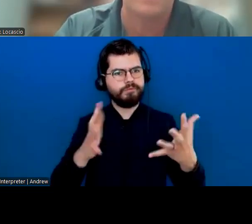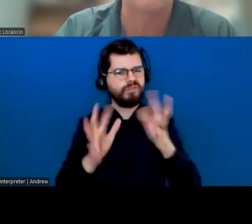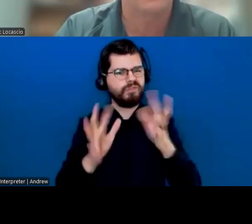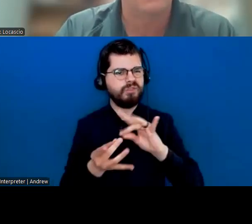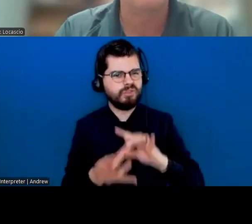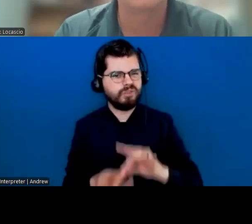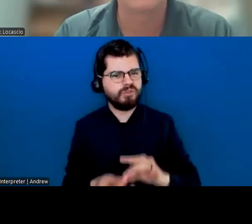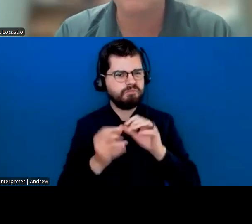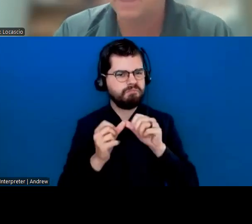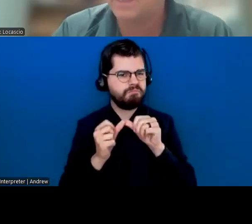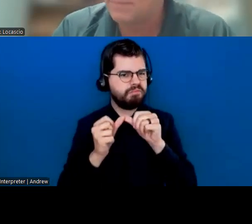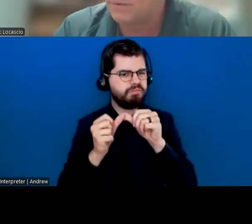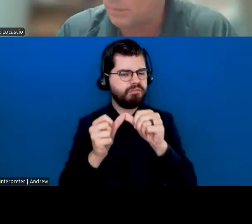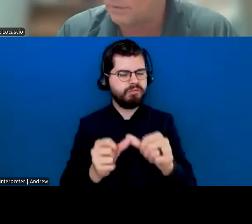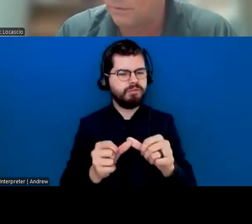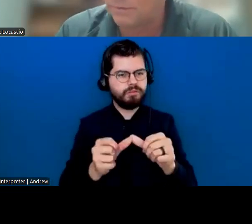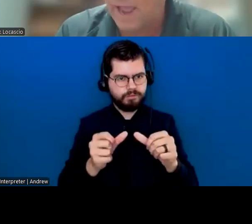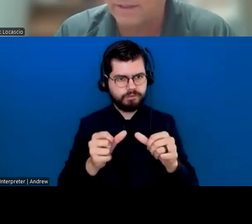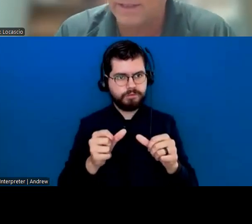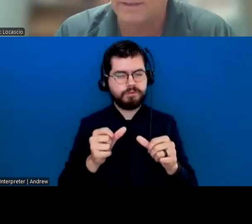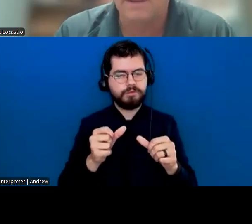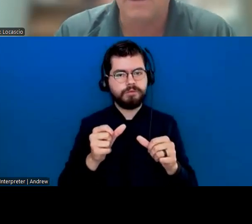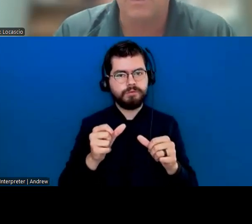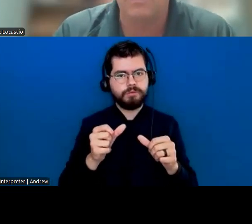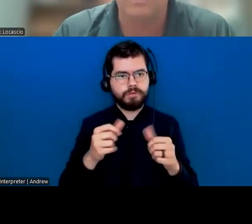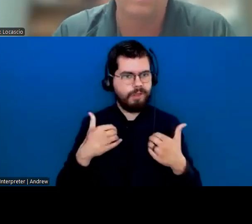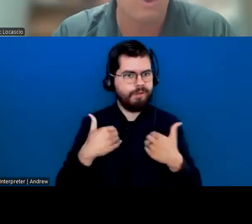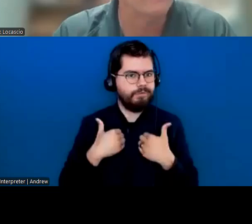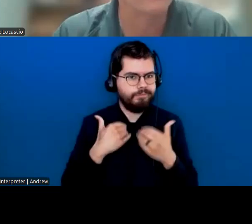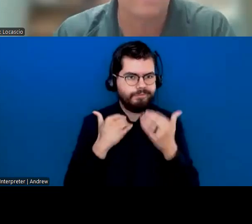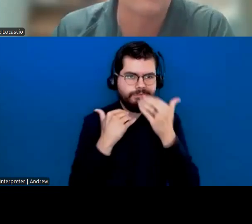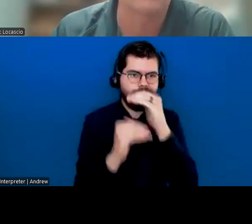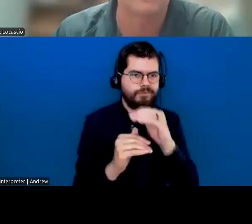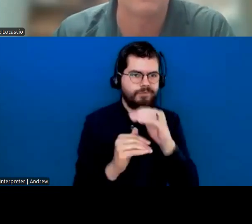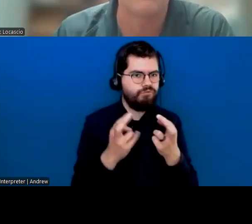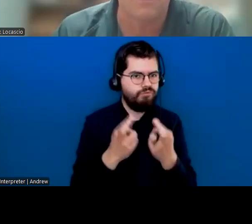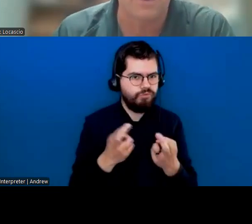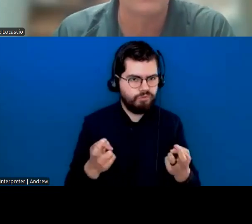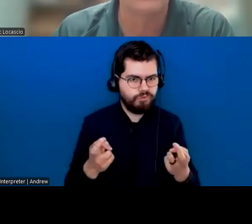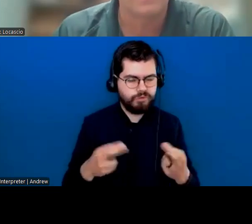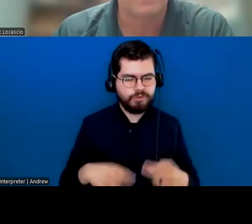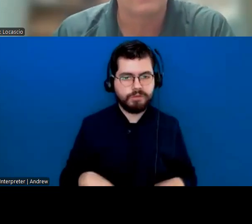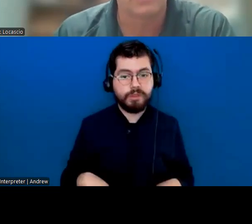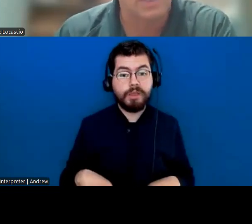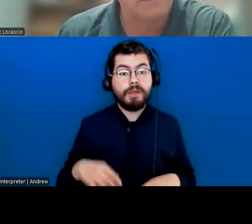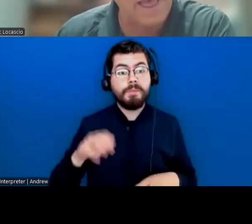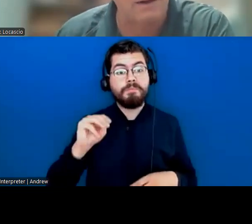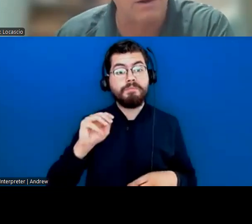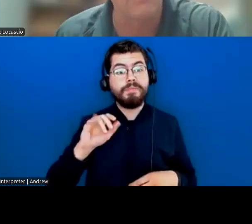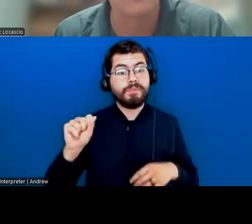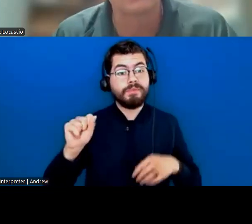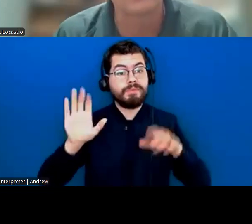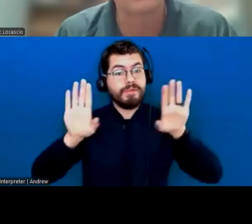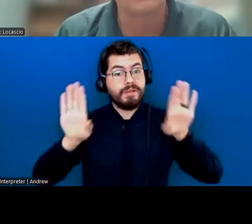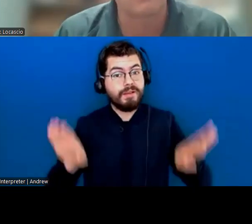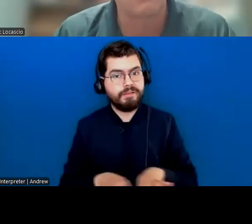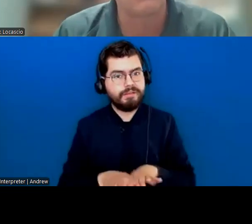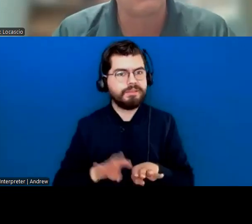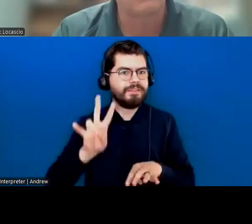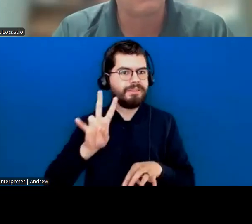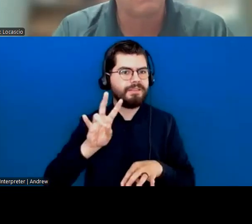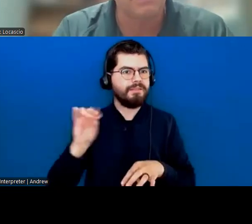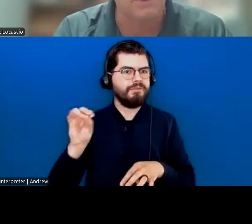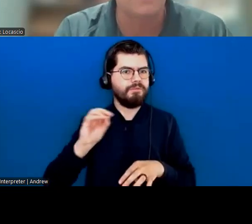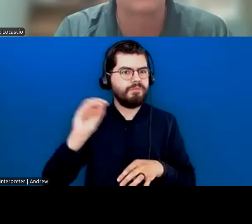we have. Like in the Mississippi River Valley, we've lost 70% of the forest. So we're trying to pack all those critters